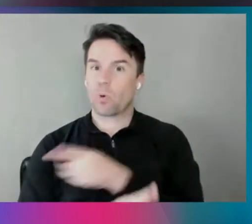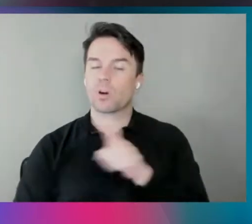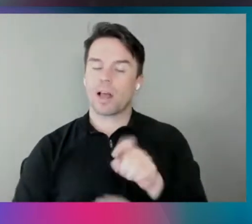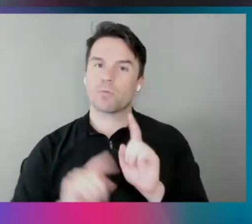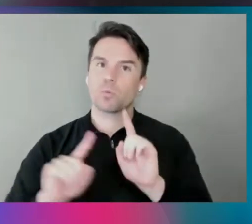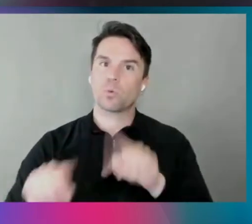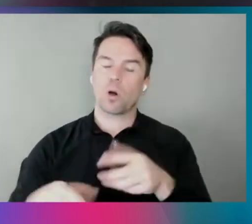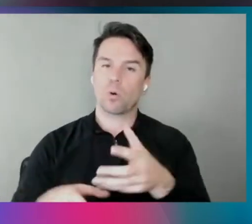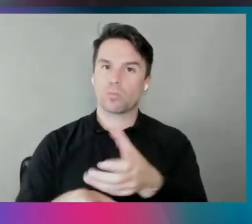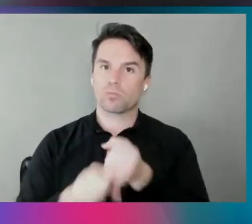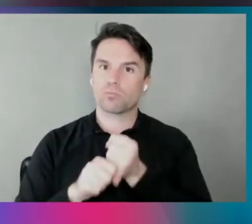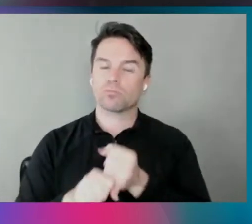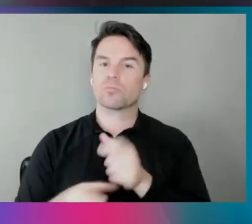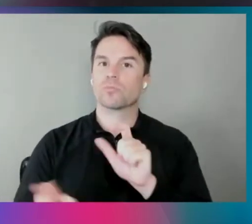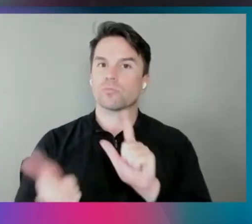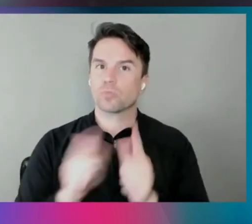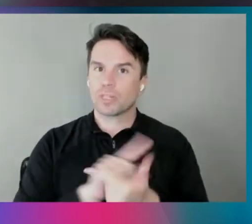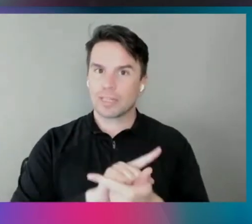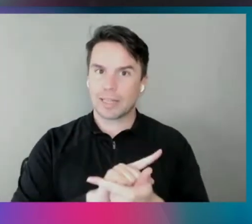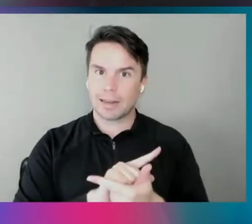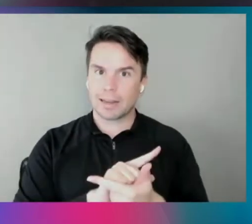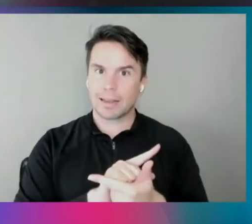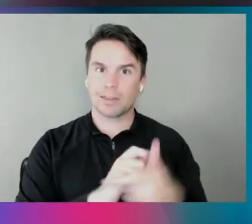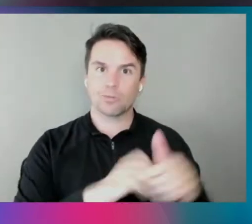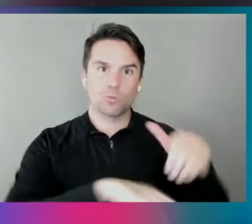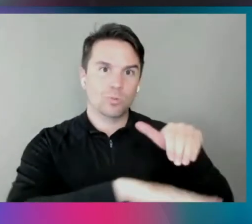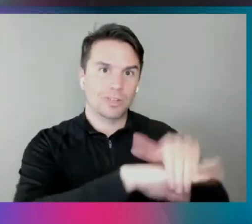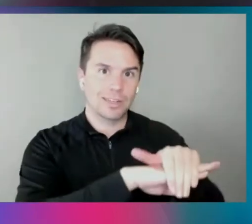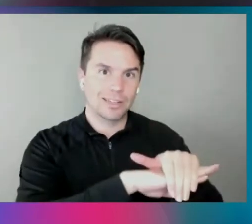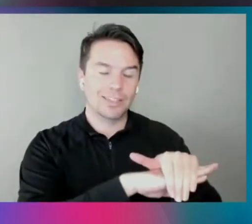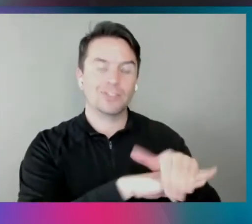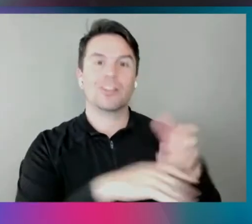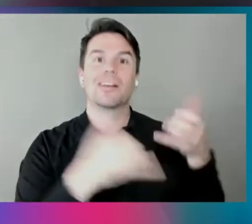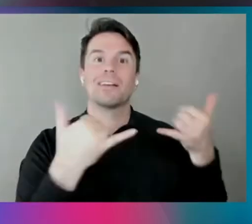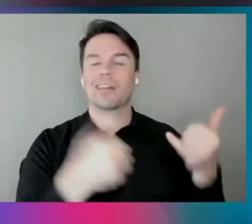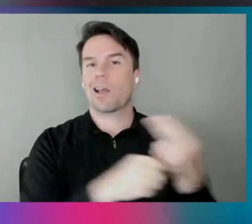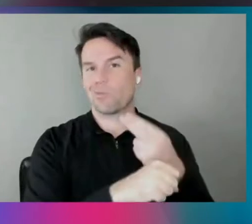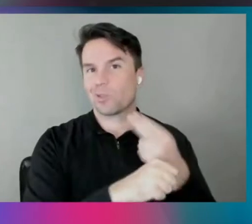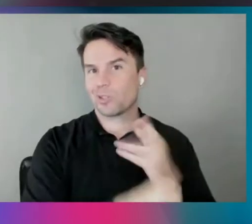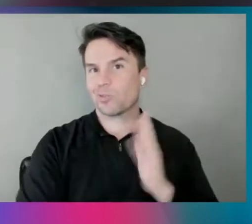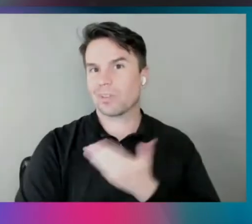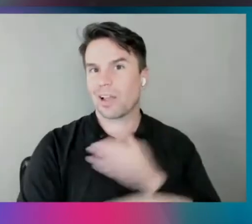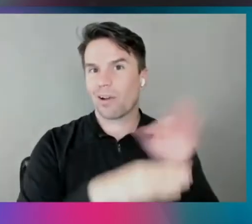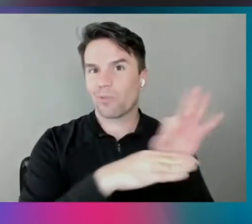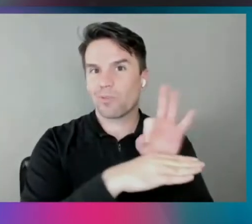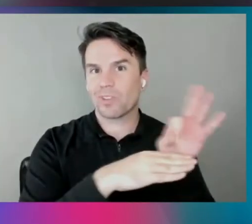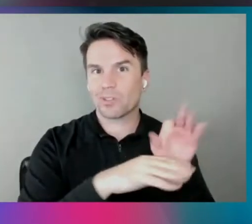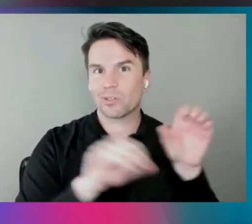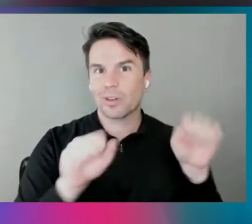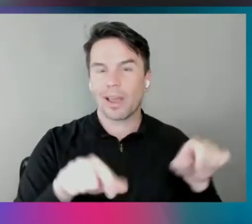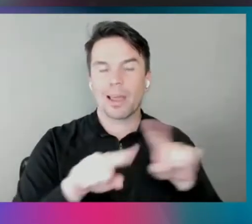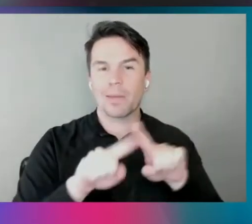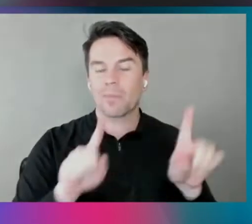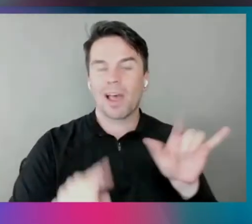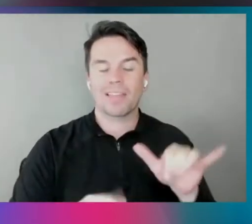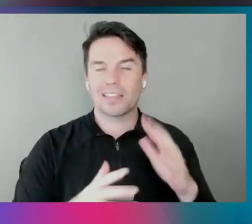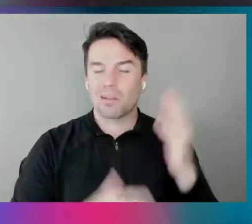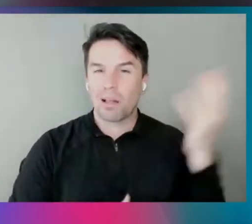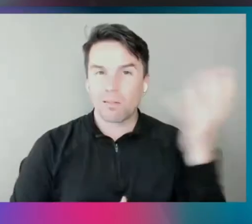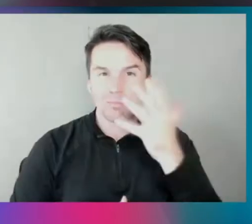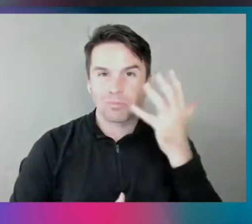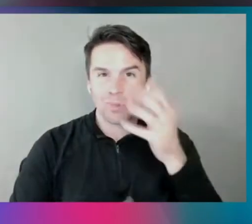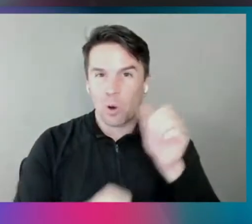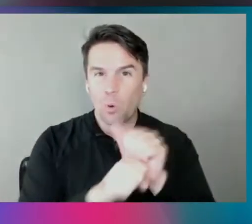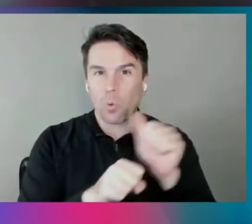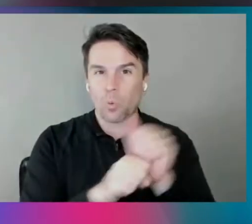into English, and then you can use our feature. And that was a heavy lift that did not seem fun for customers. So to borrow another from the horror